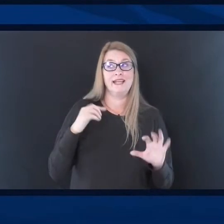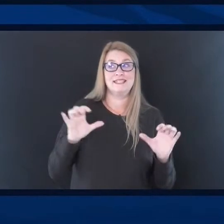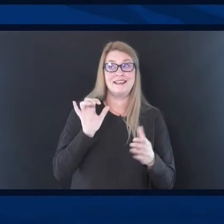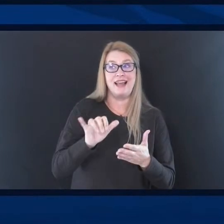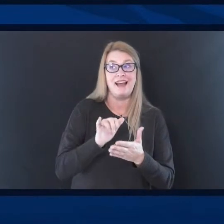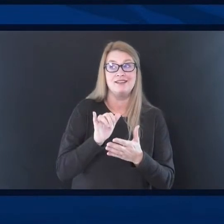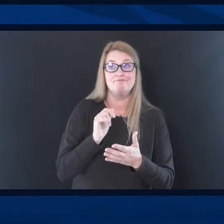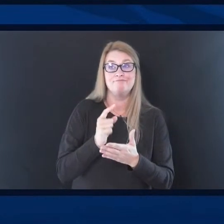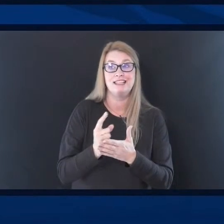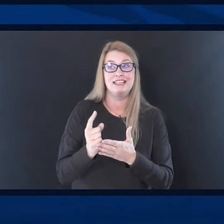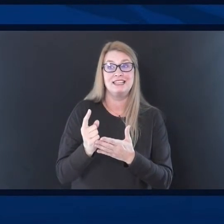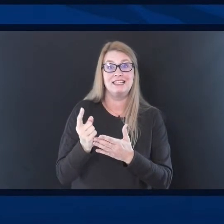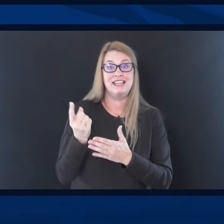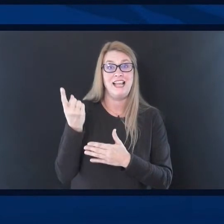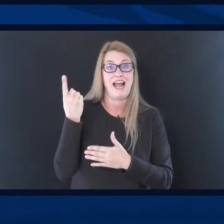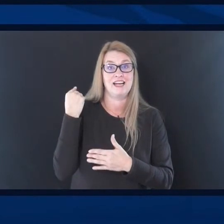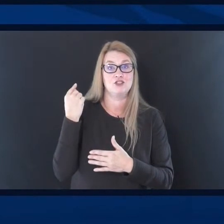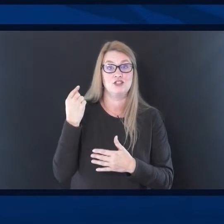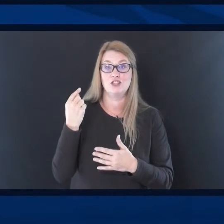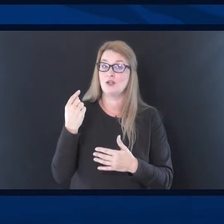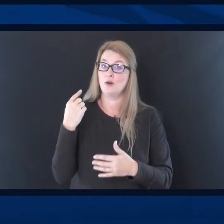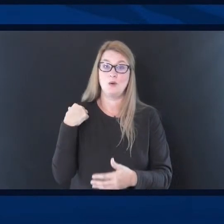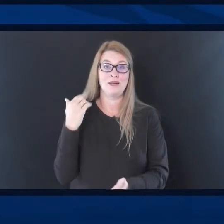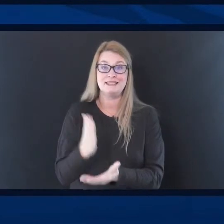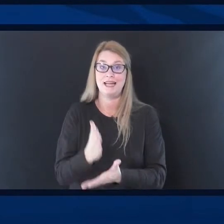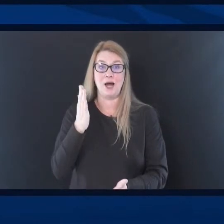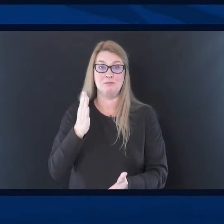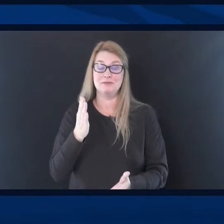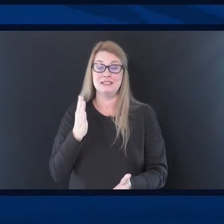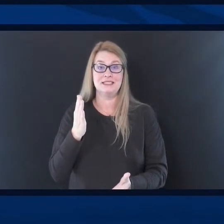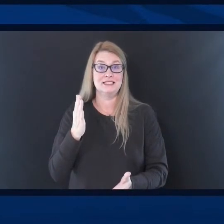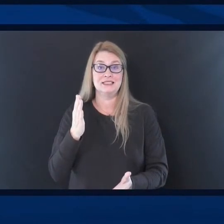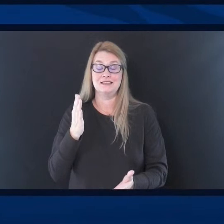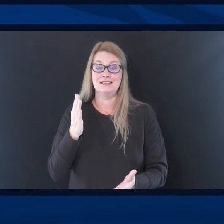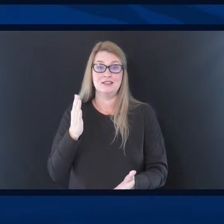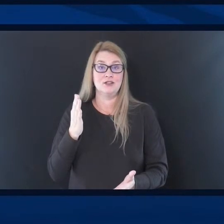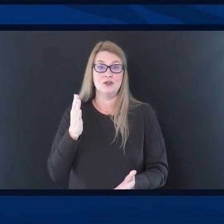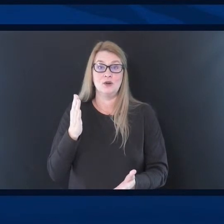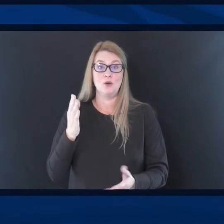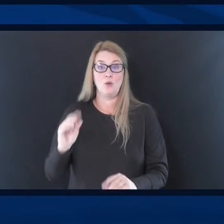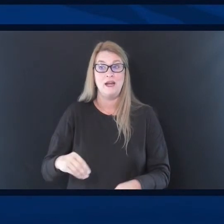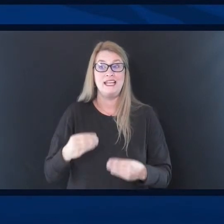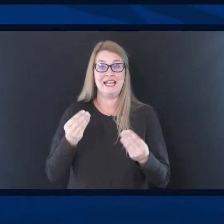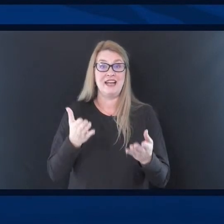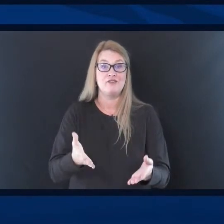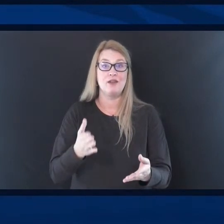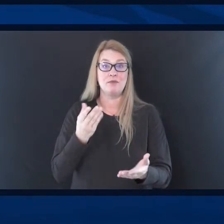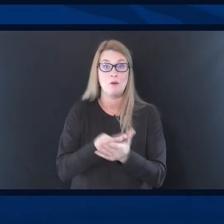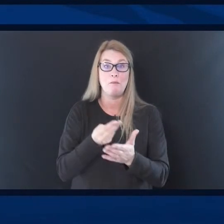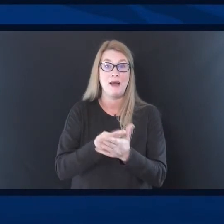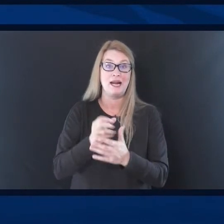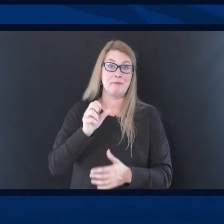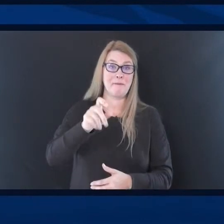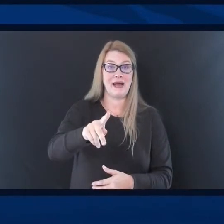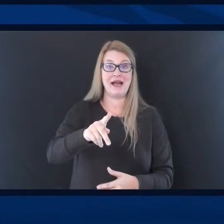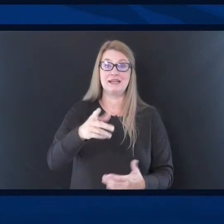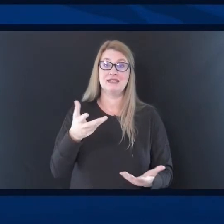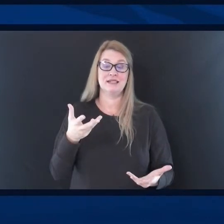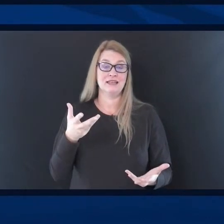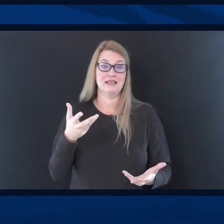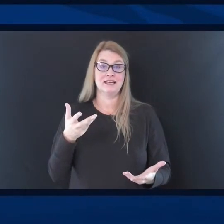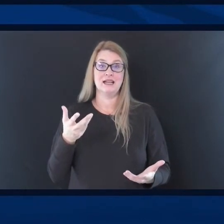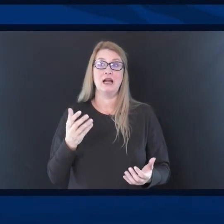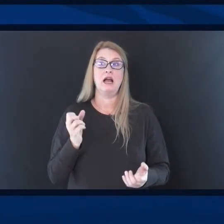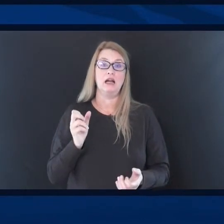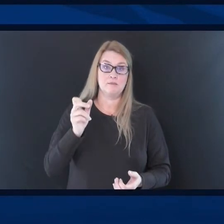last year with our fairs and festivals, we doubled down. I mean, not only did we give them their reimbursement and everything, we turned right around and gave it